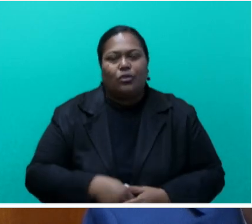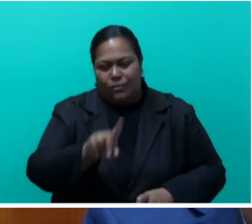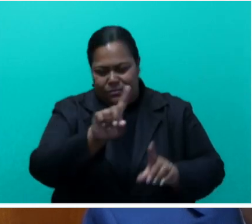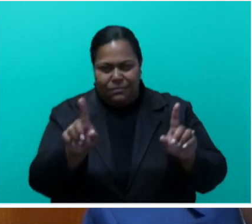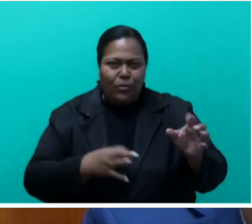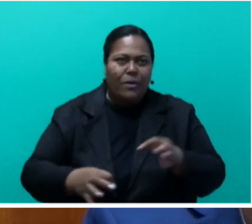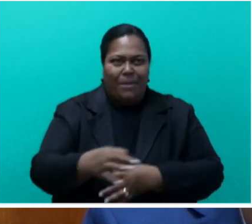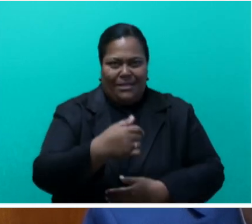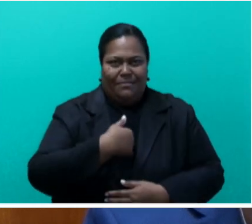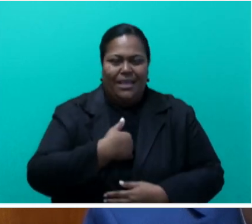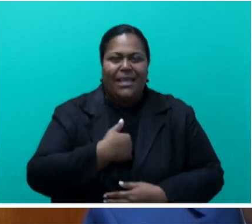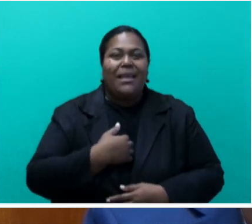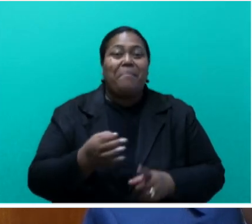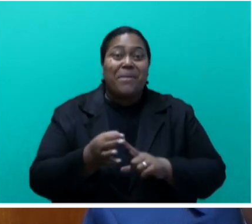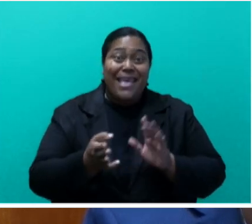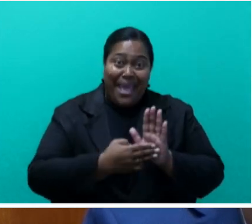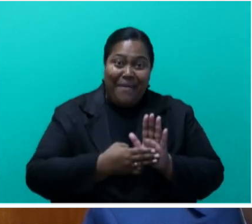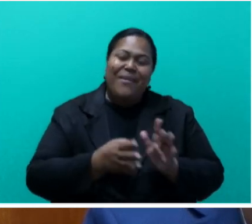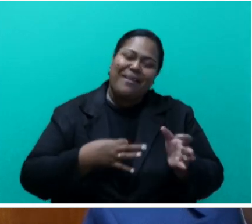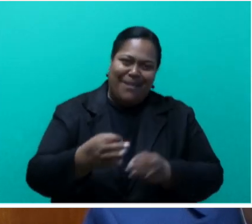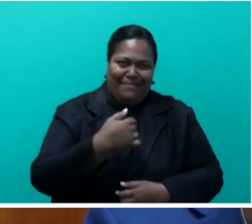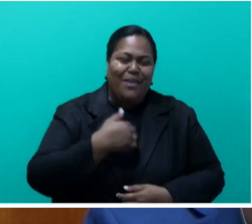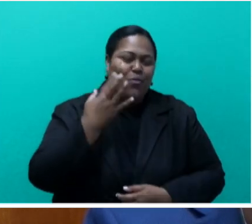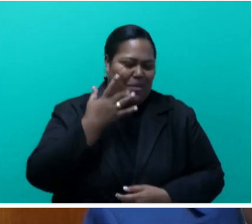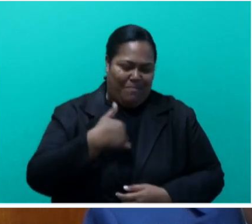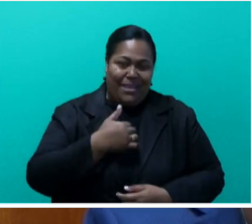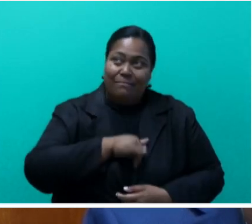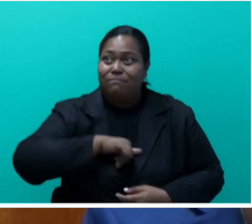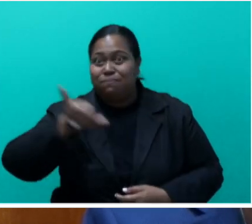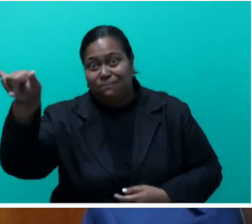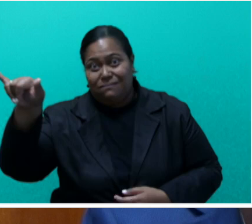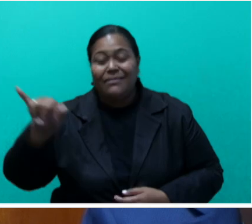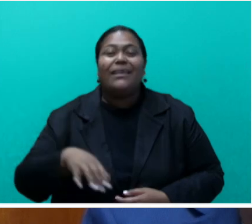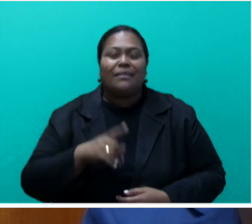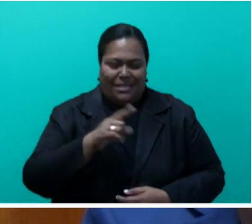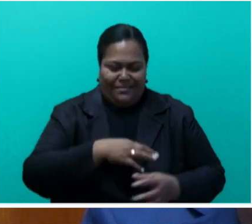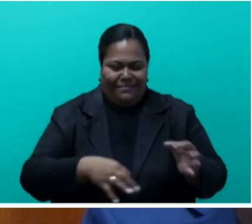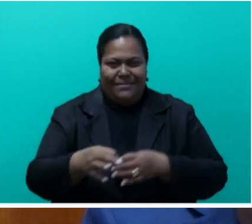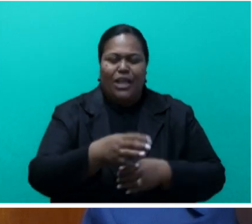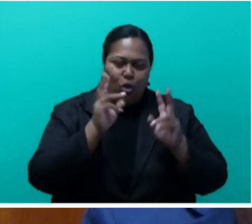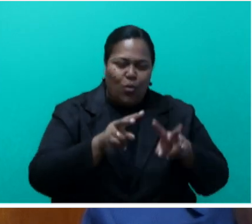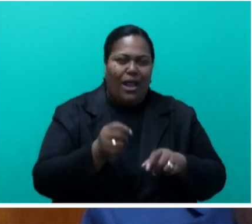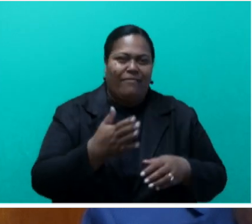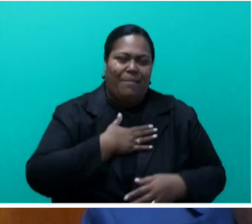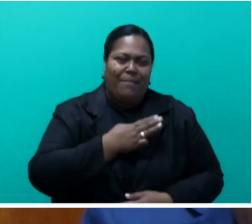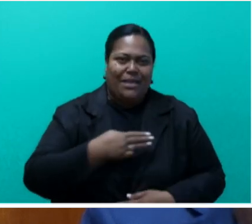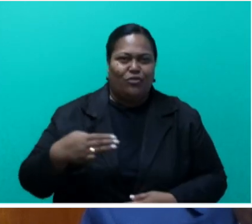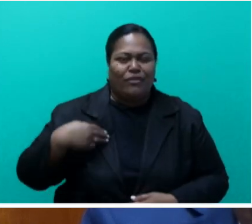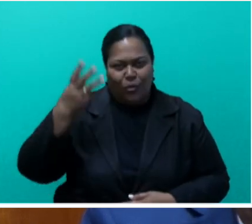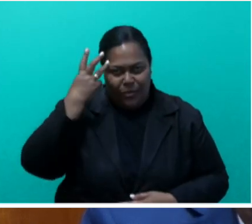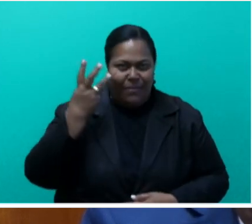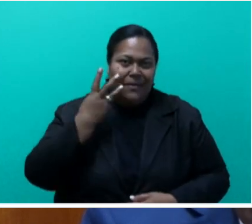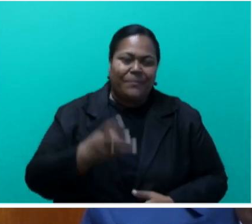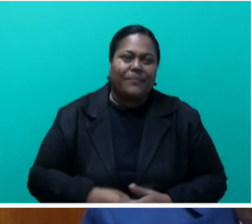as the Minister for Women, Children and Social Protection, showing his continued commitment to gender equality. Now, our